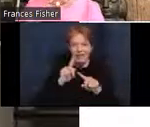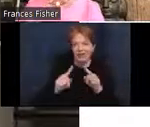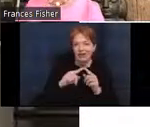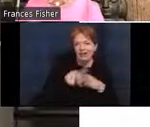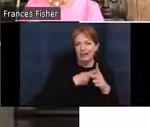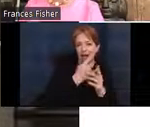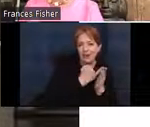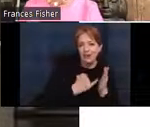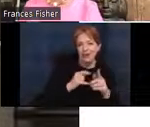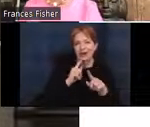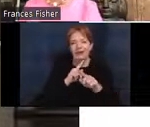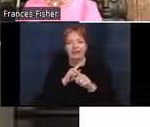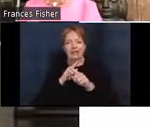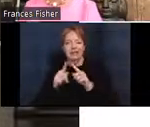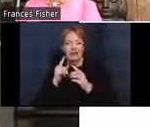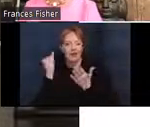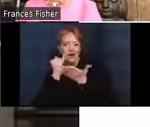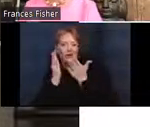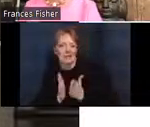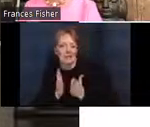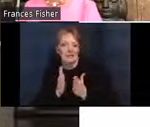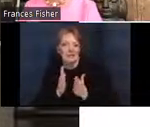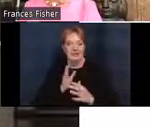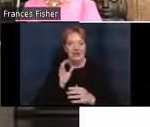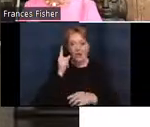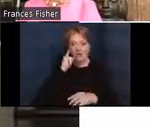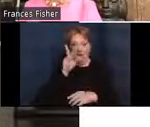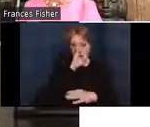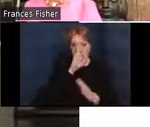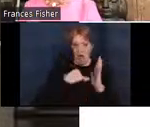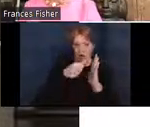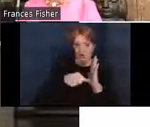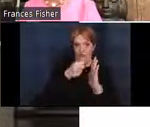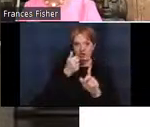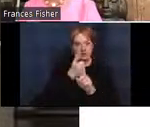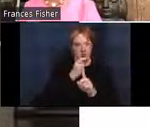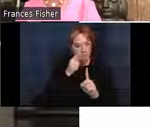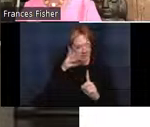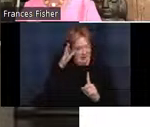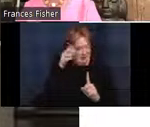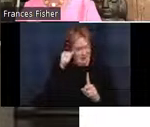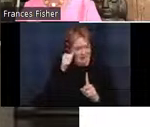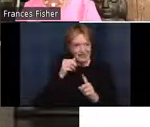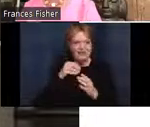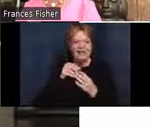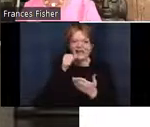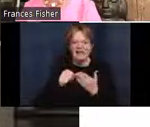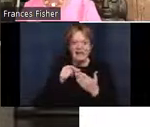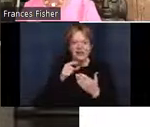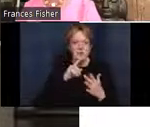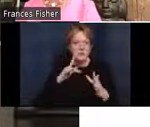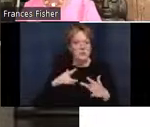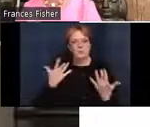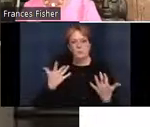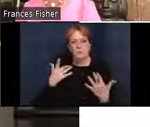On the subject of direct carving, which we know was so important to Anne, she was particularly vigilant. In archival letters, we learn that she was thrilled when she heard